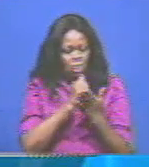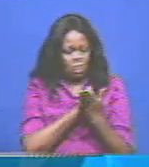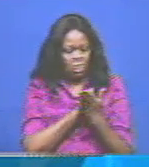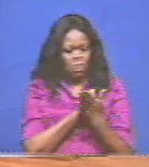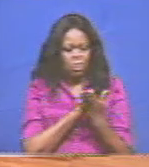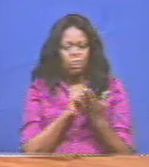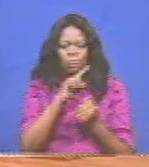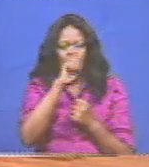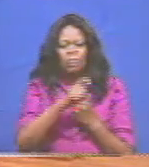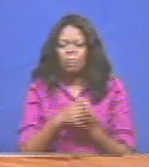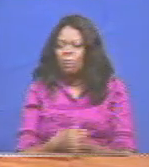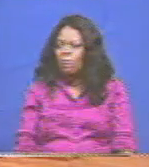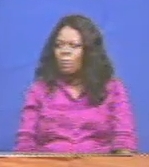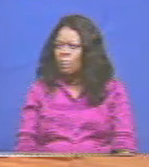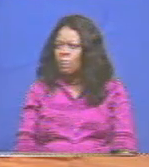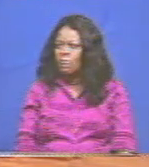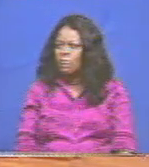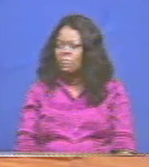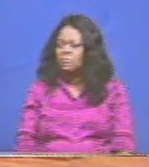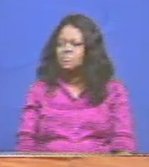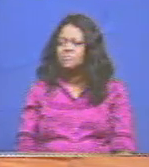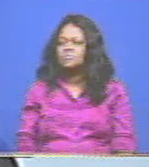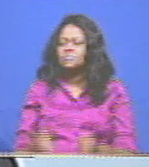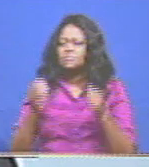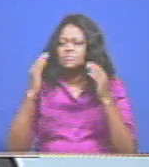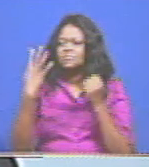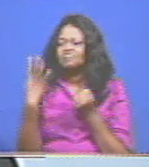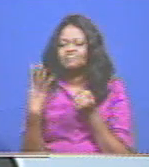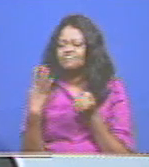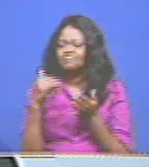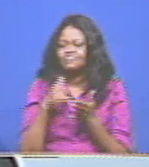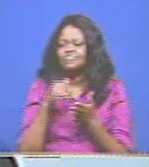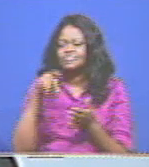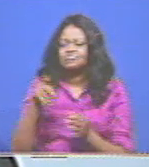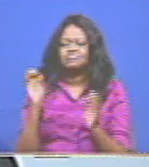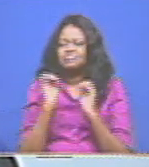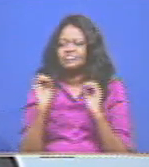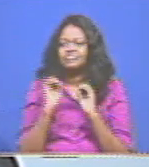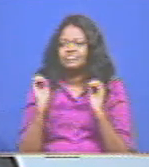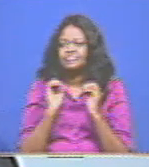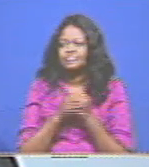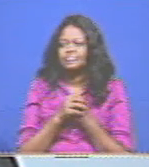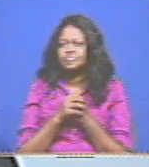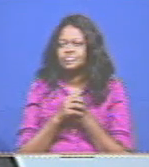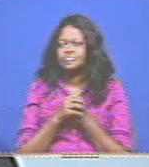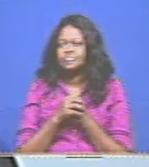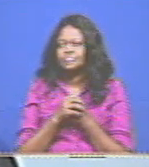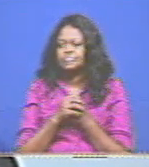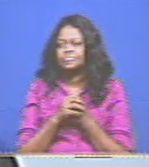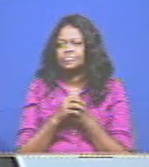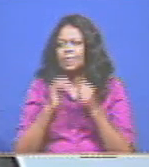know, the Big Four has nothing to do with MPs. Mm-hmm. Yeah. The greatest obstacles to the Big Four are